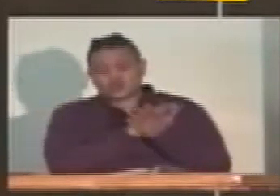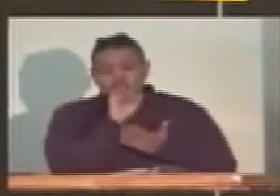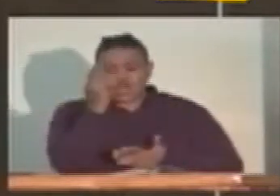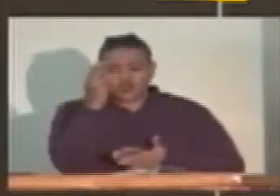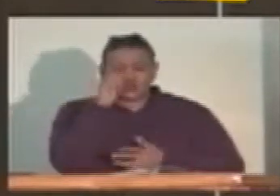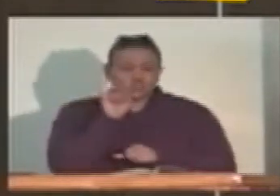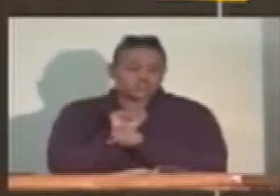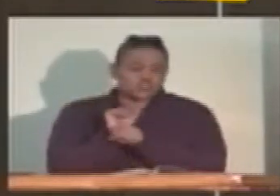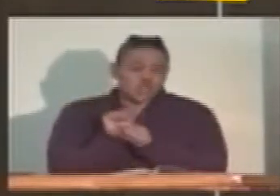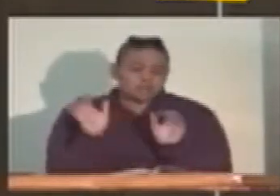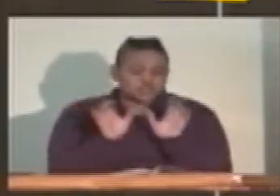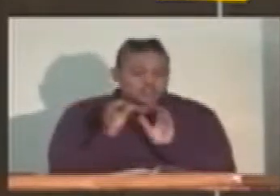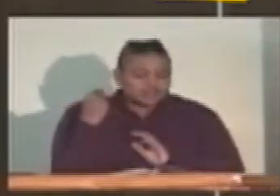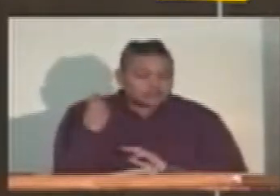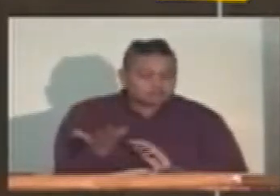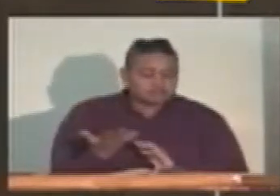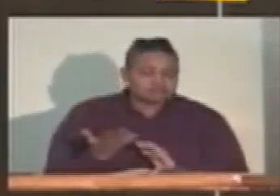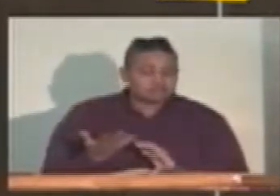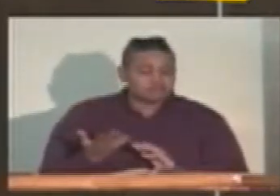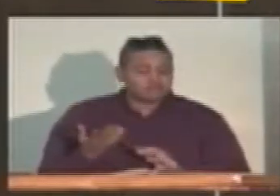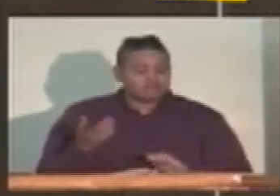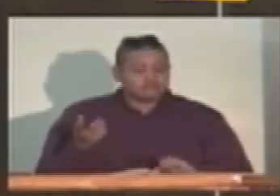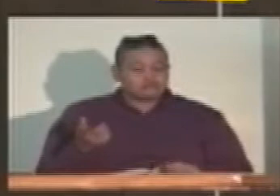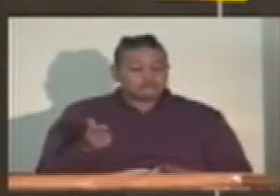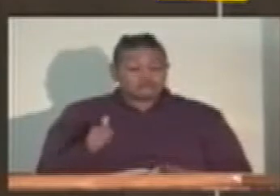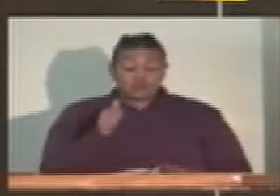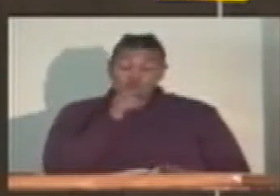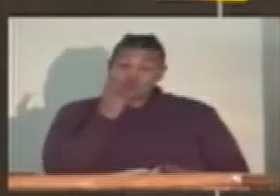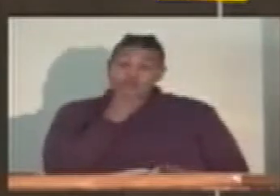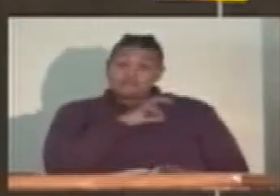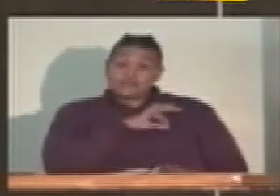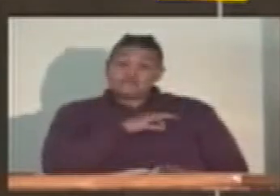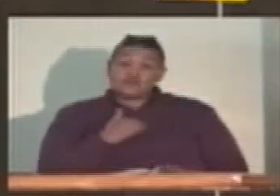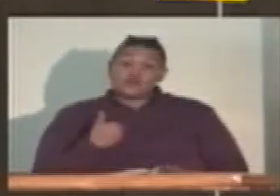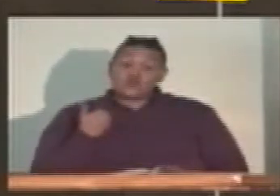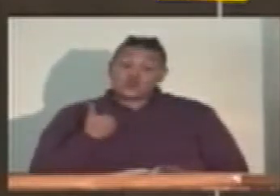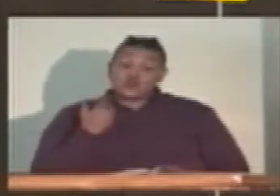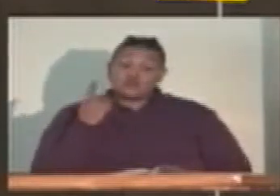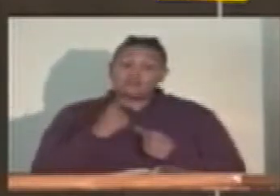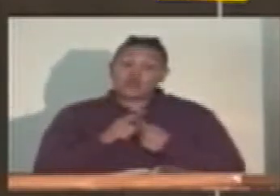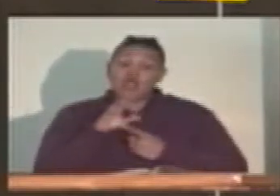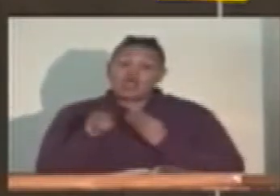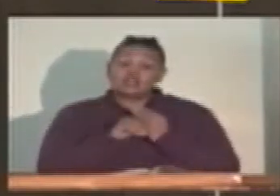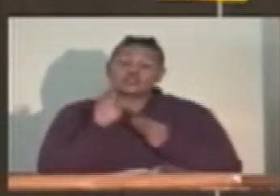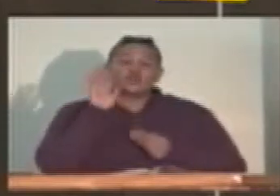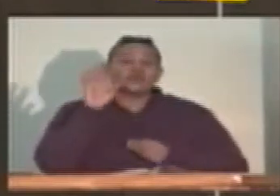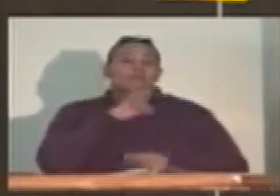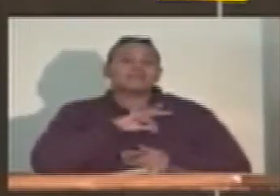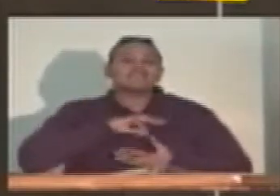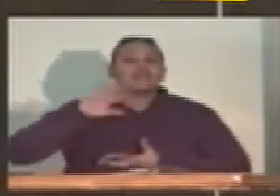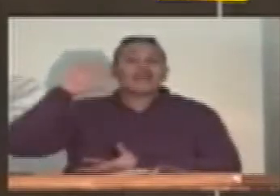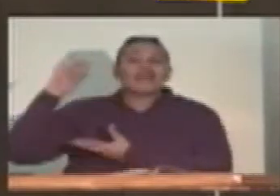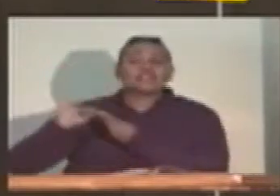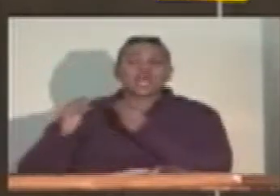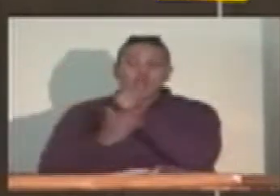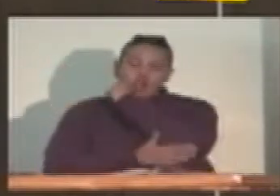job certification. This would not only benefit the youth, but also the entire country.